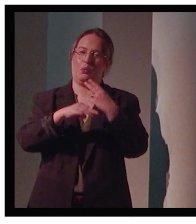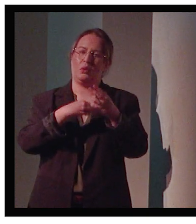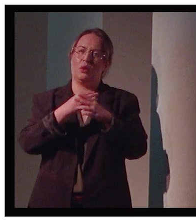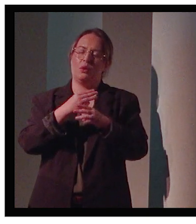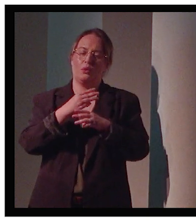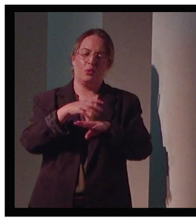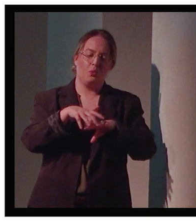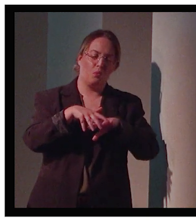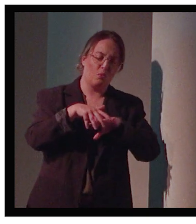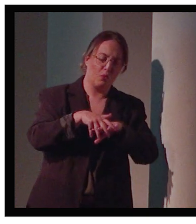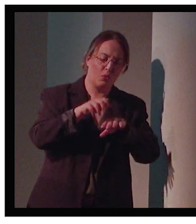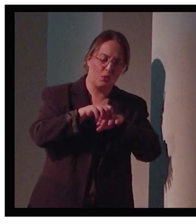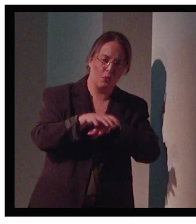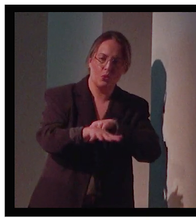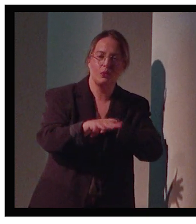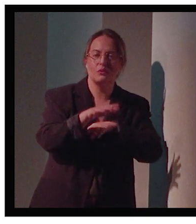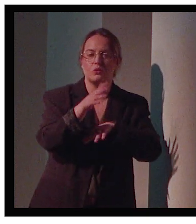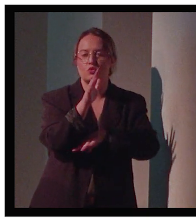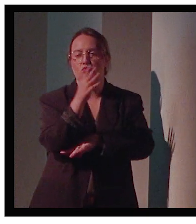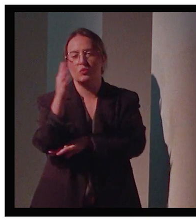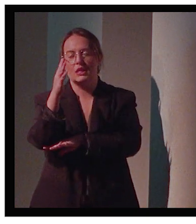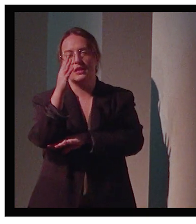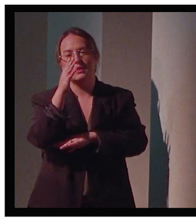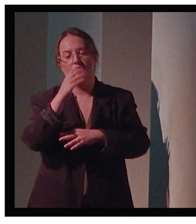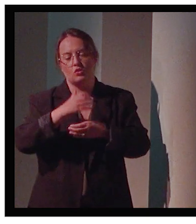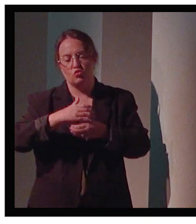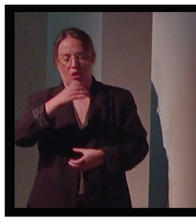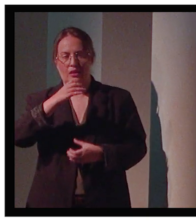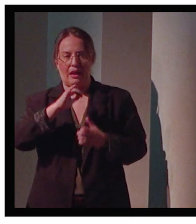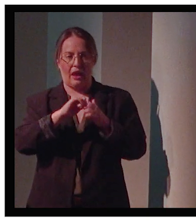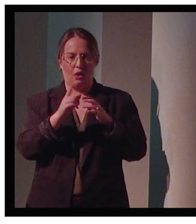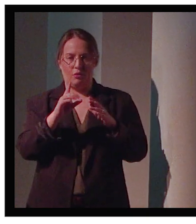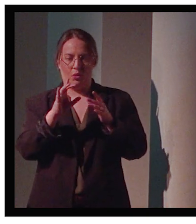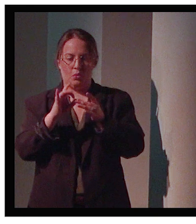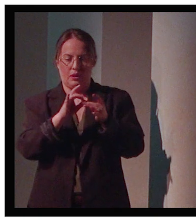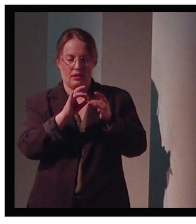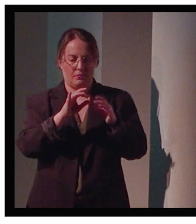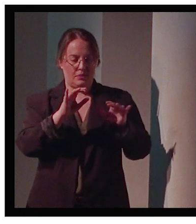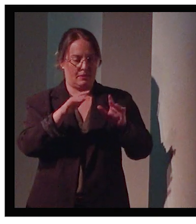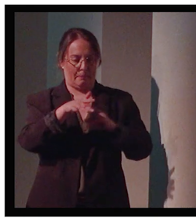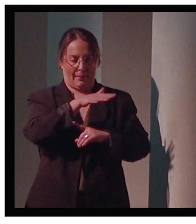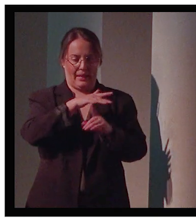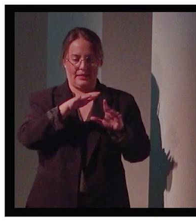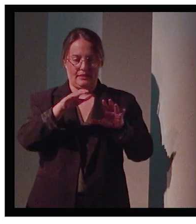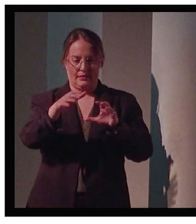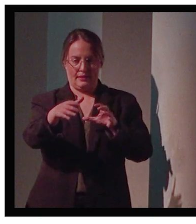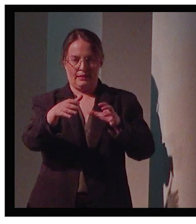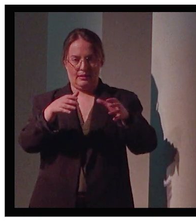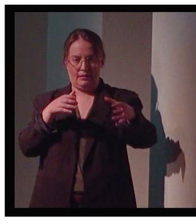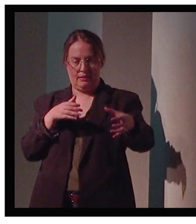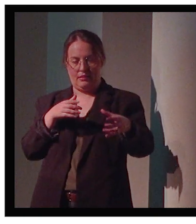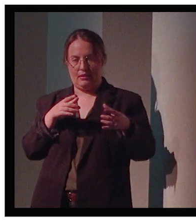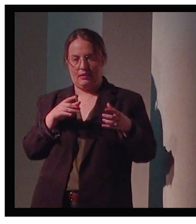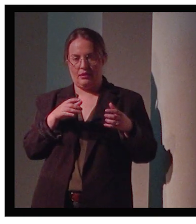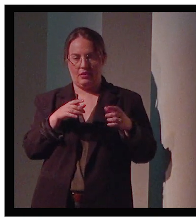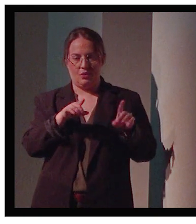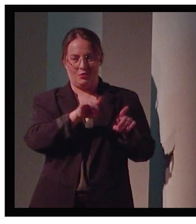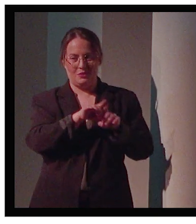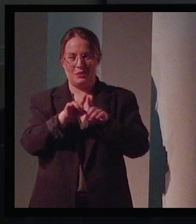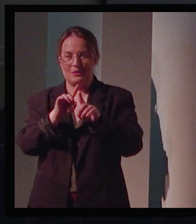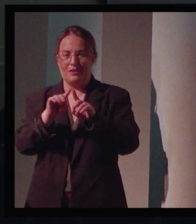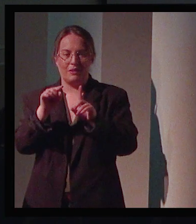complex spatial interrelationships, while also existing as independent marks on the canvas in relation to each